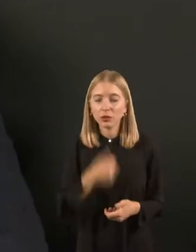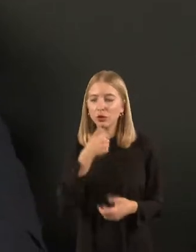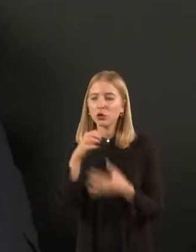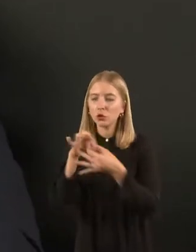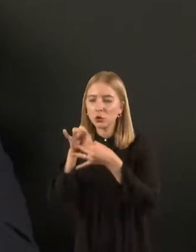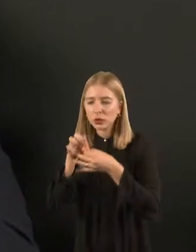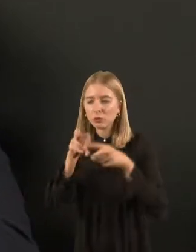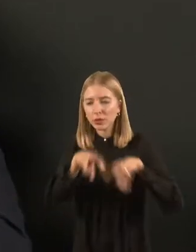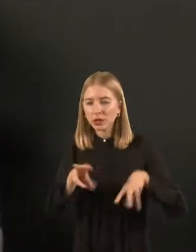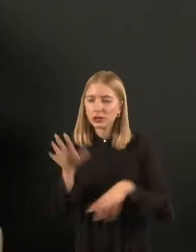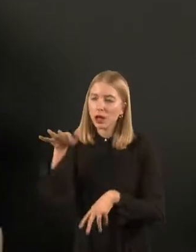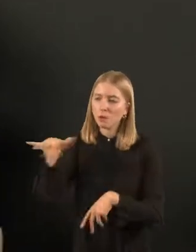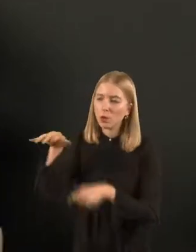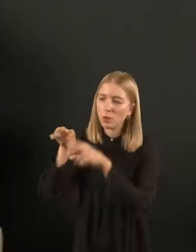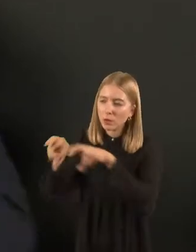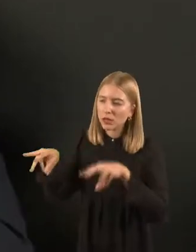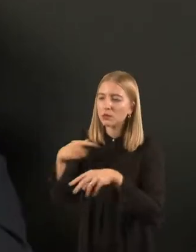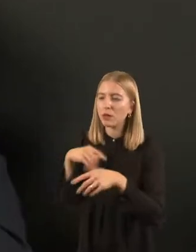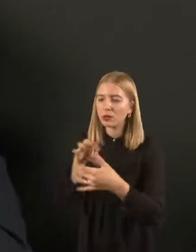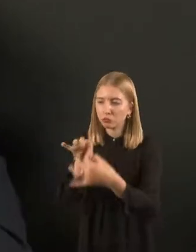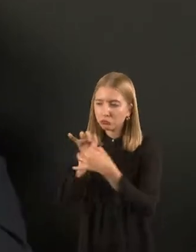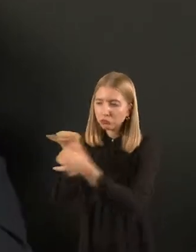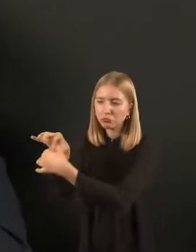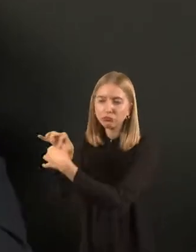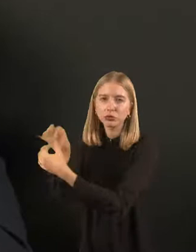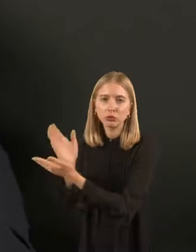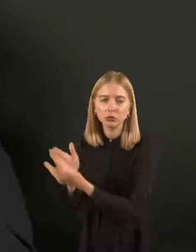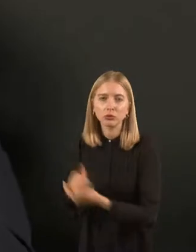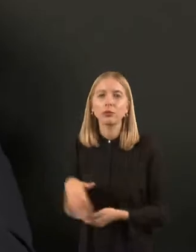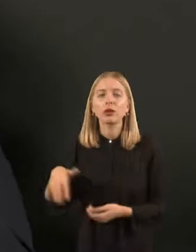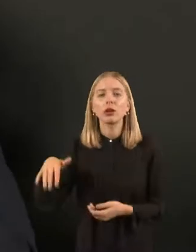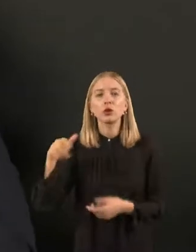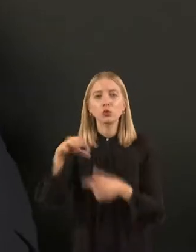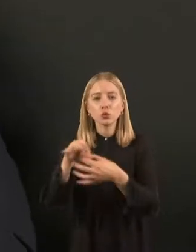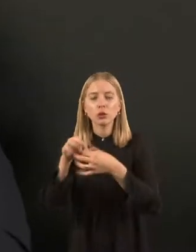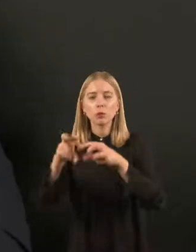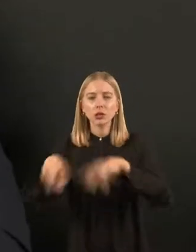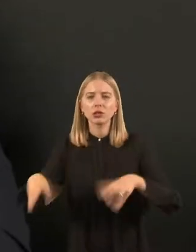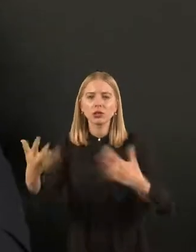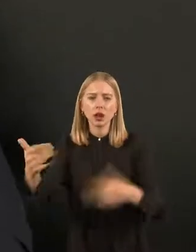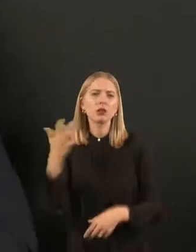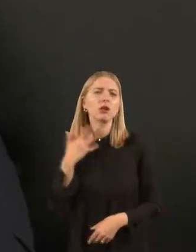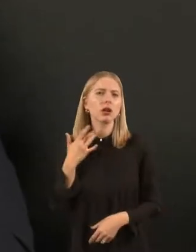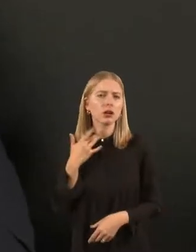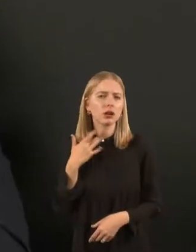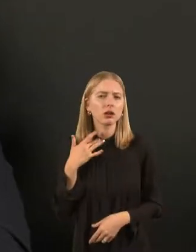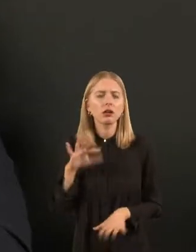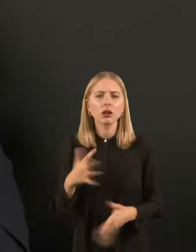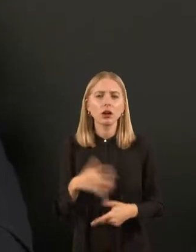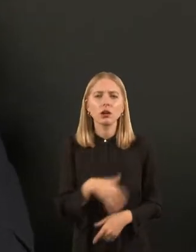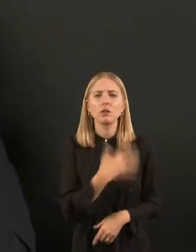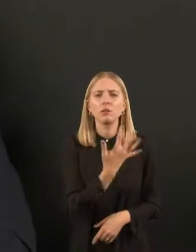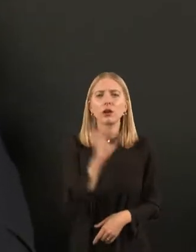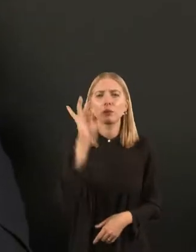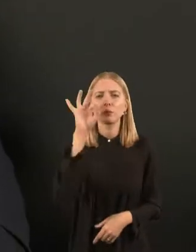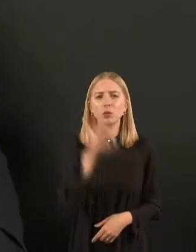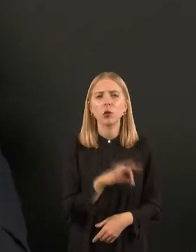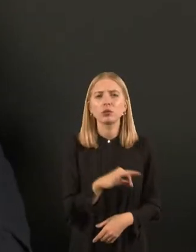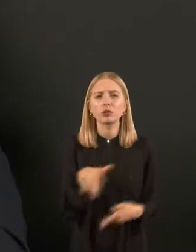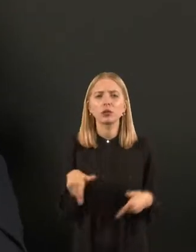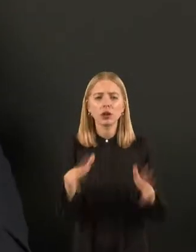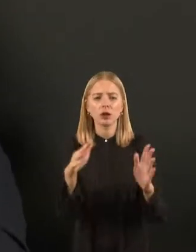we need those tools. Of course, we talk about this with the Ministry of Transport and other ministries, and the Ministry